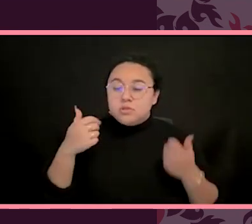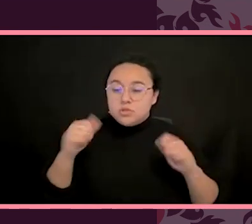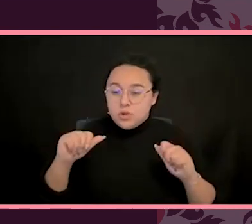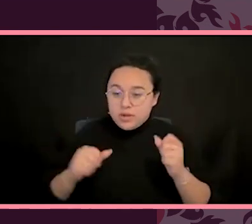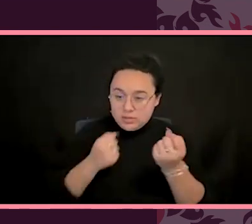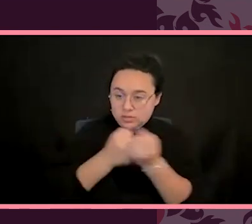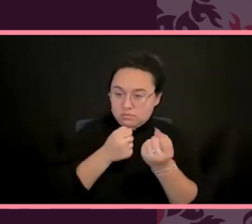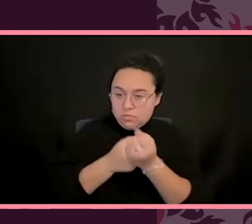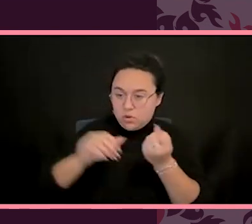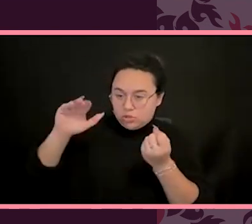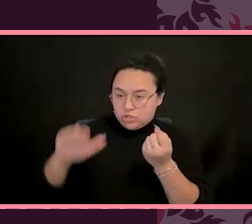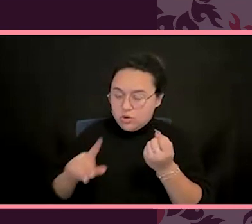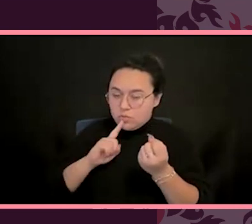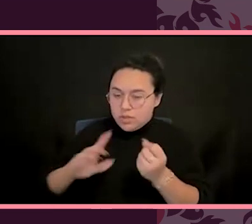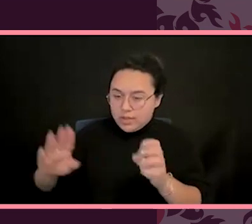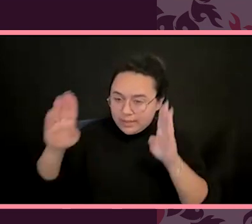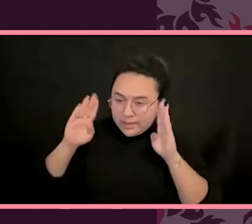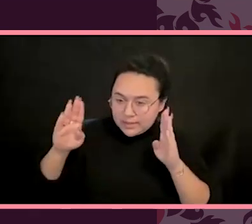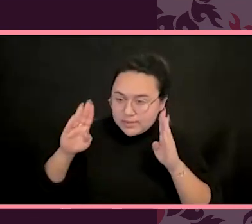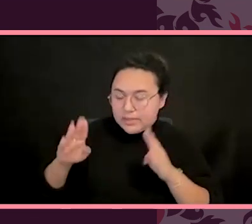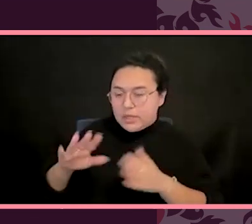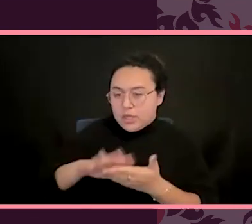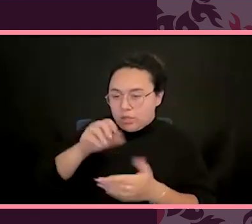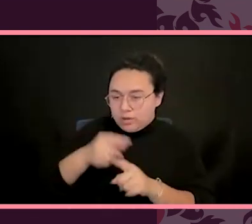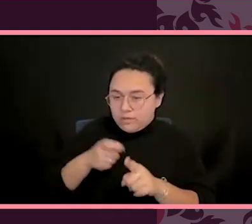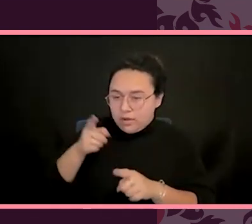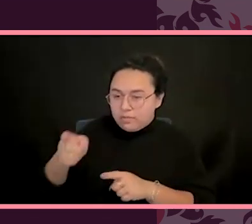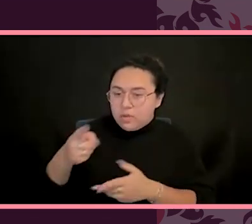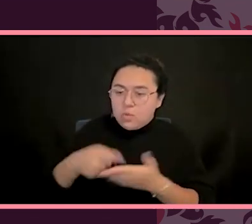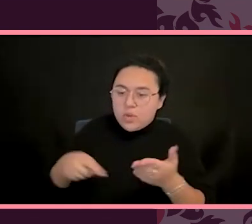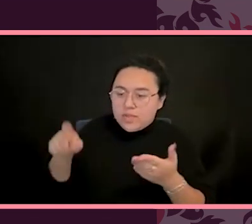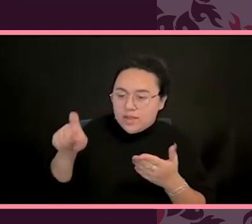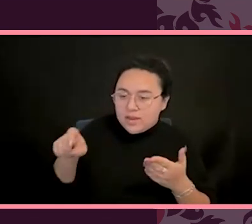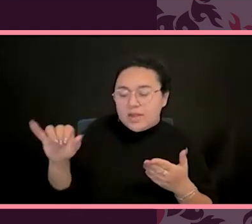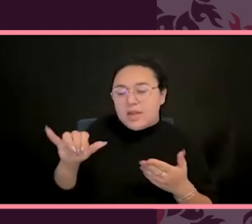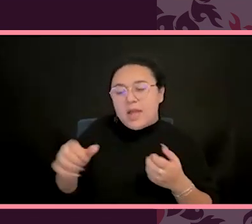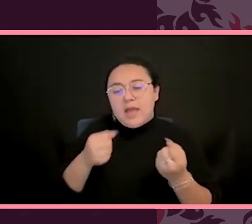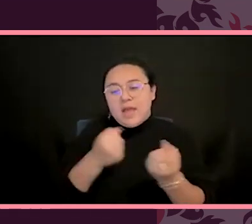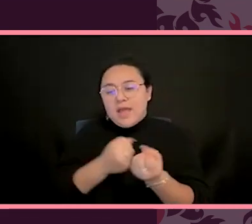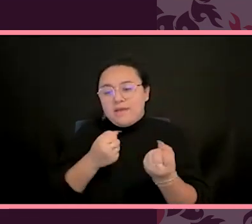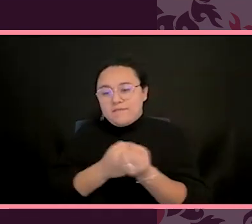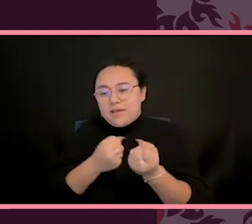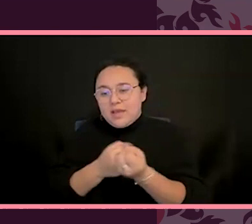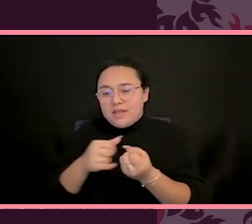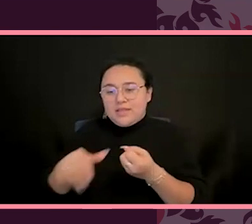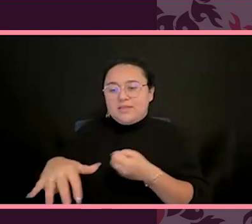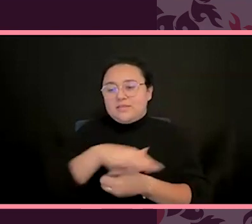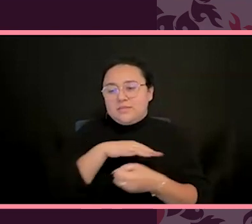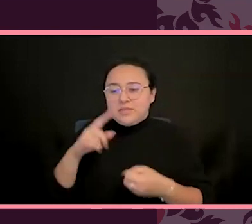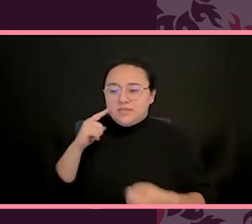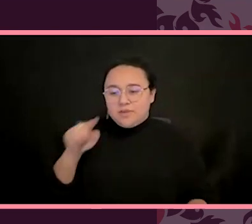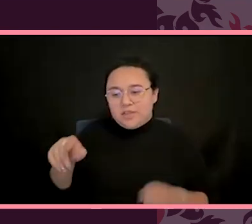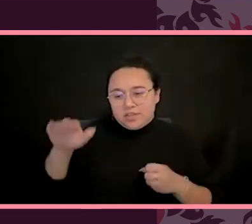your child, really listening to and learning from what they need and then advocating in that space for